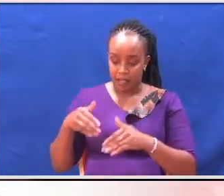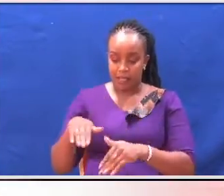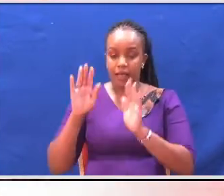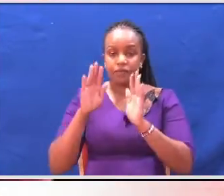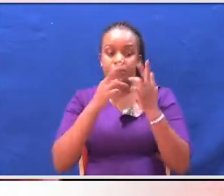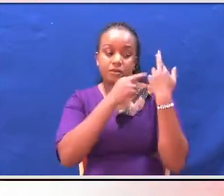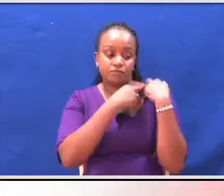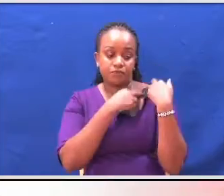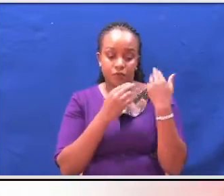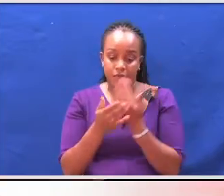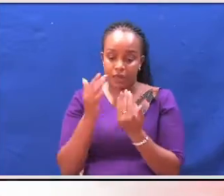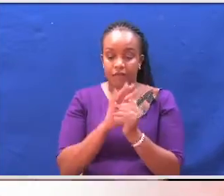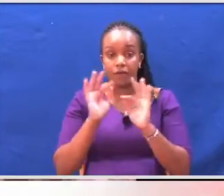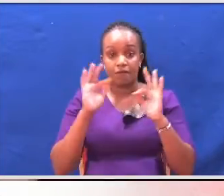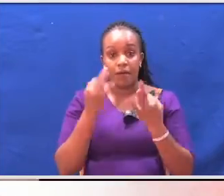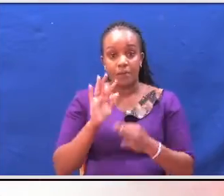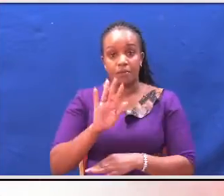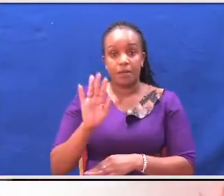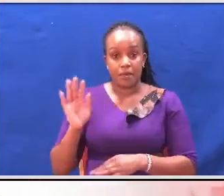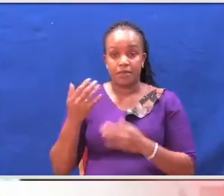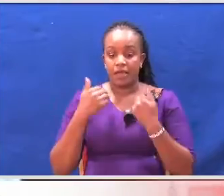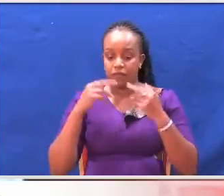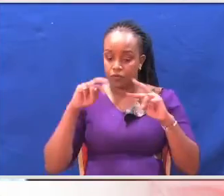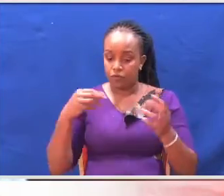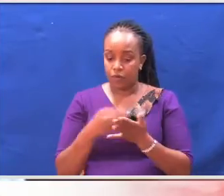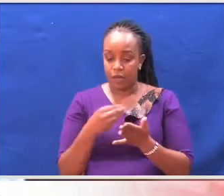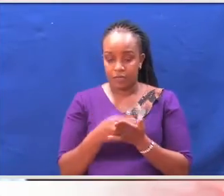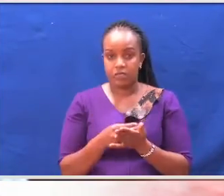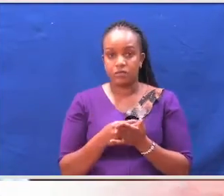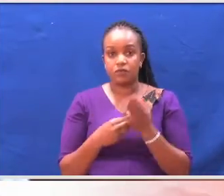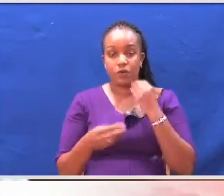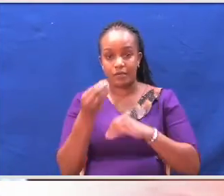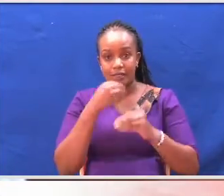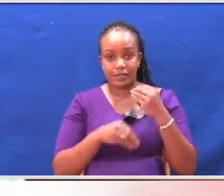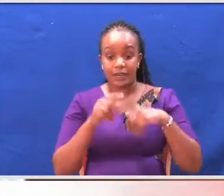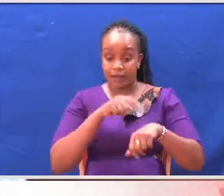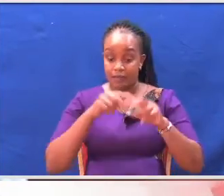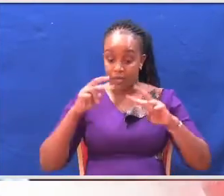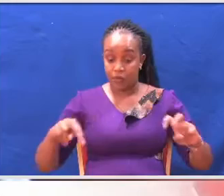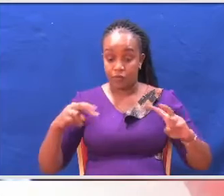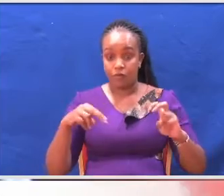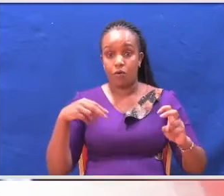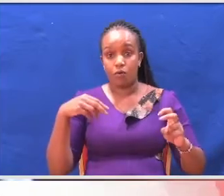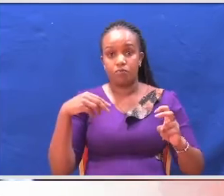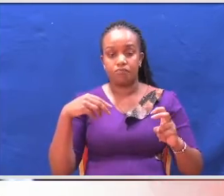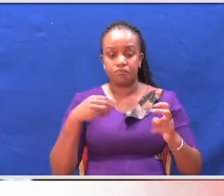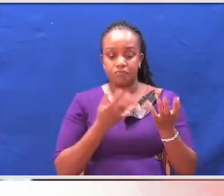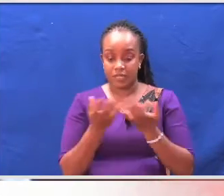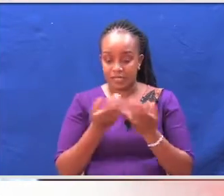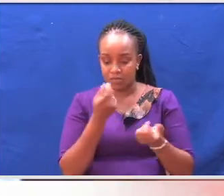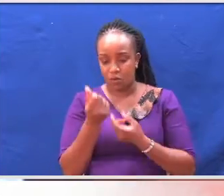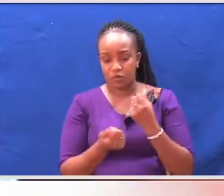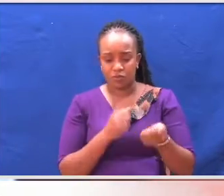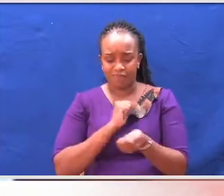families. They have to toil to put food on the table. Pata mtu anatafuta kibarua afulie mtu nje ndio apate vile watoto